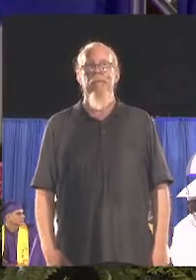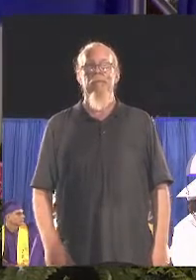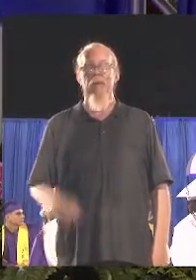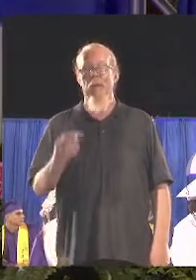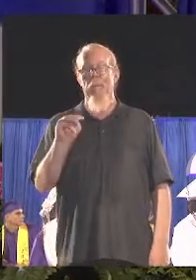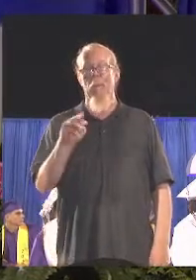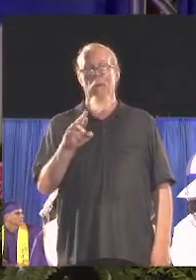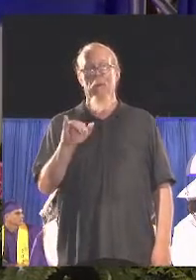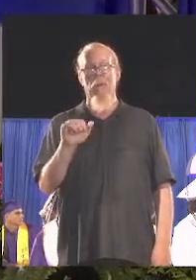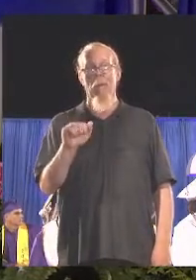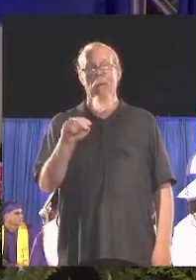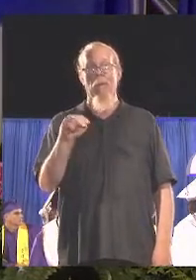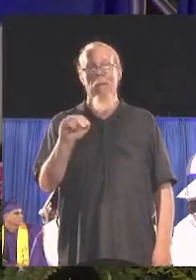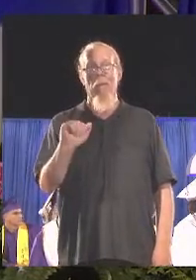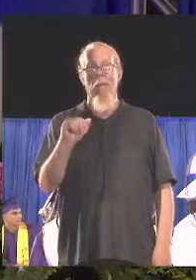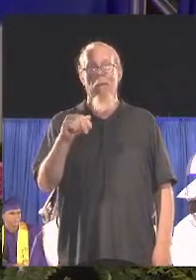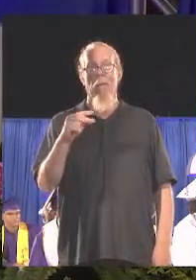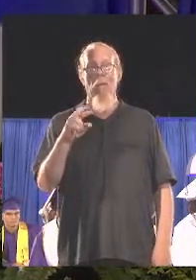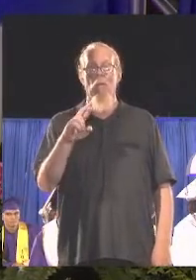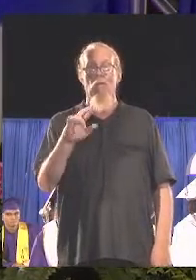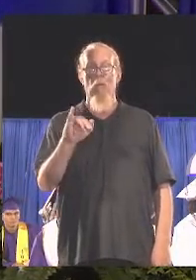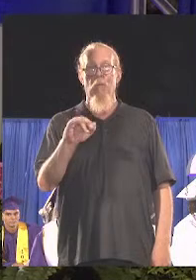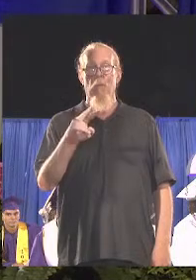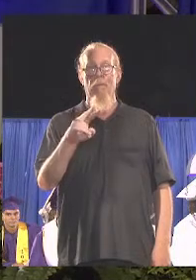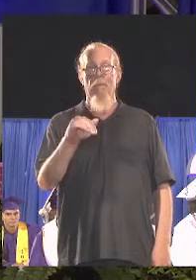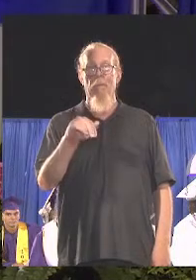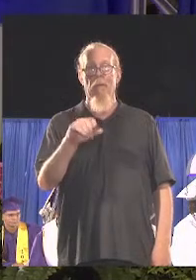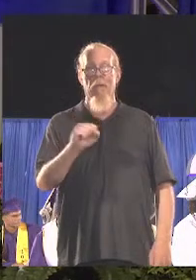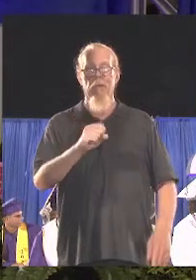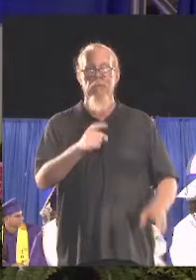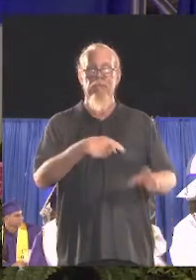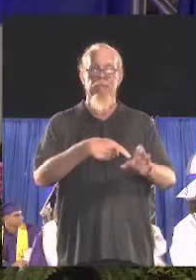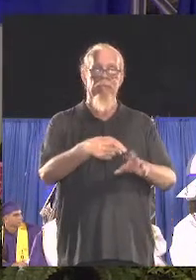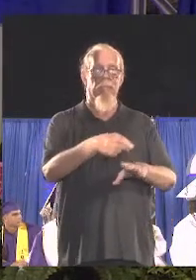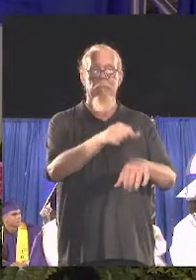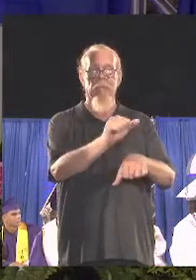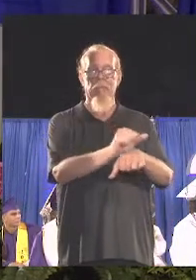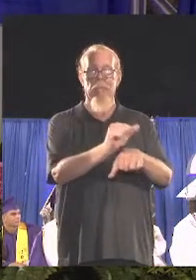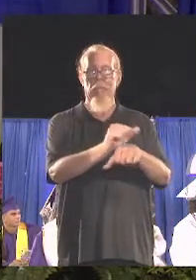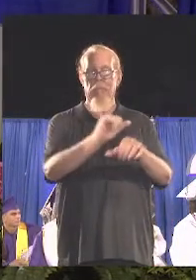Mariana Perez Rivas will pursue a career in engineering.